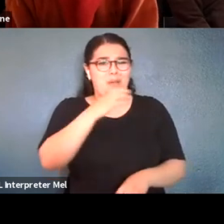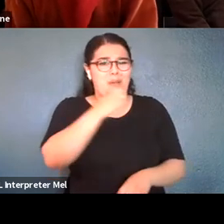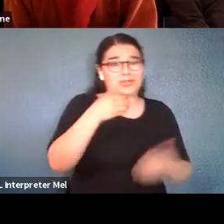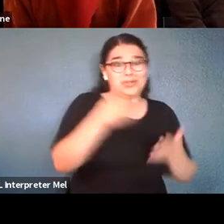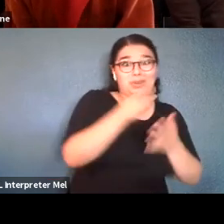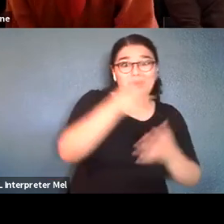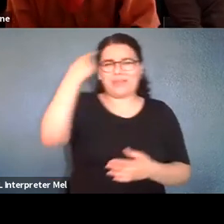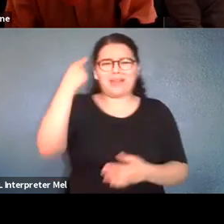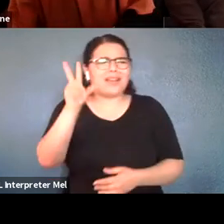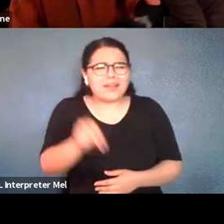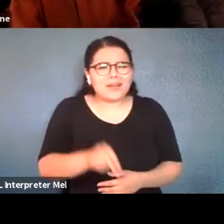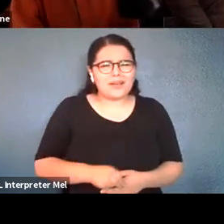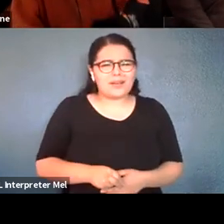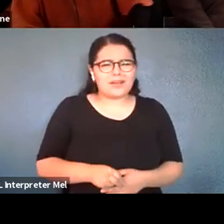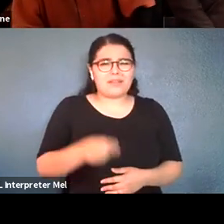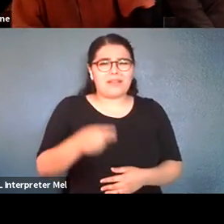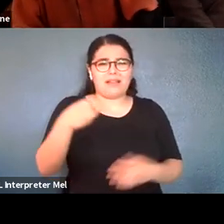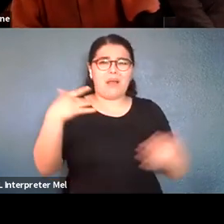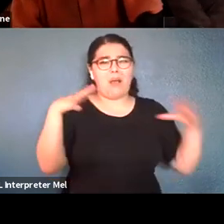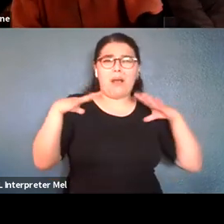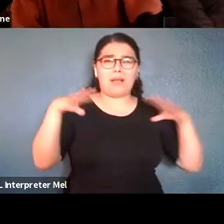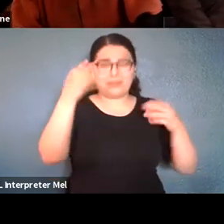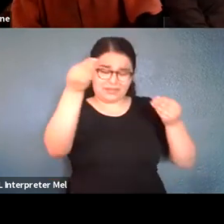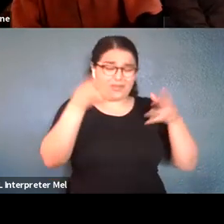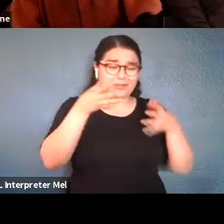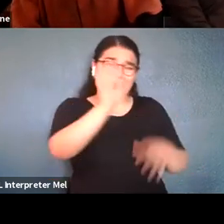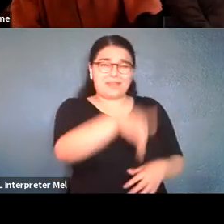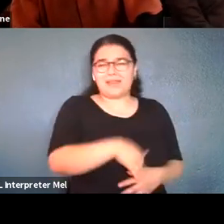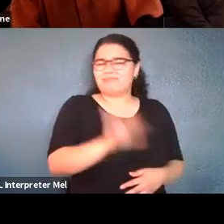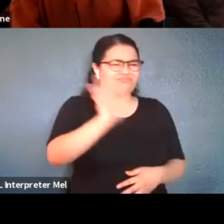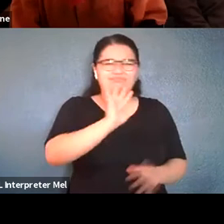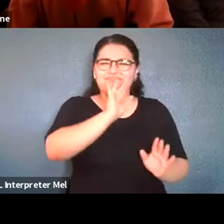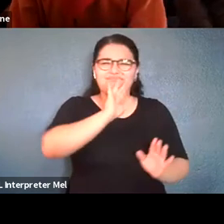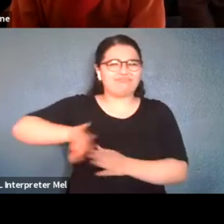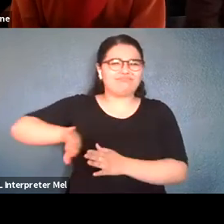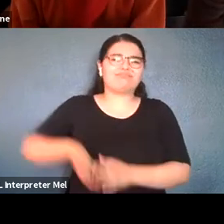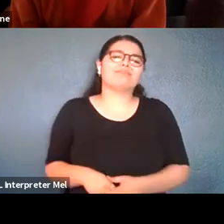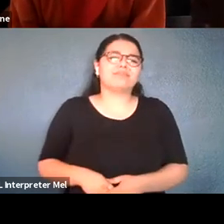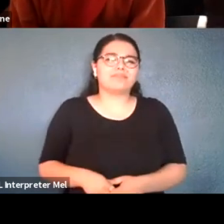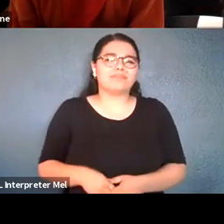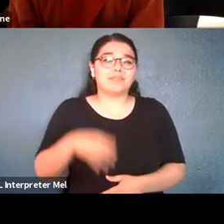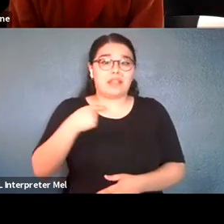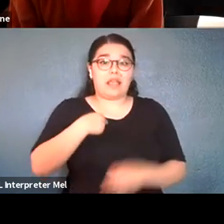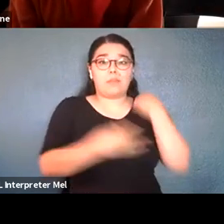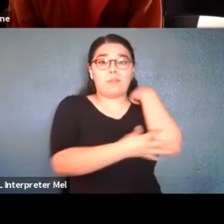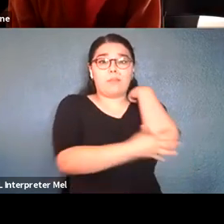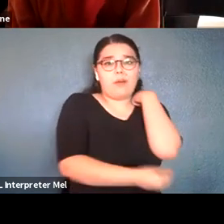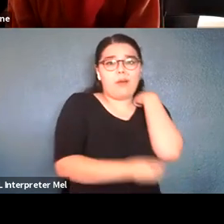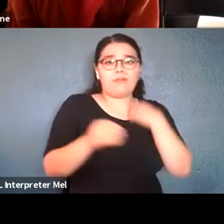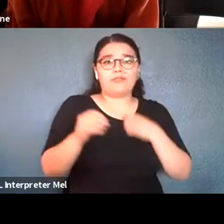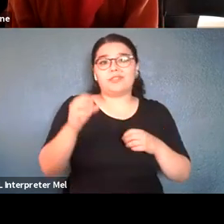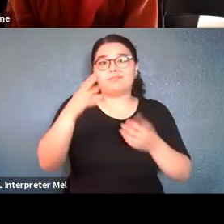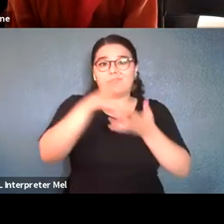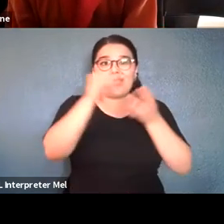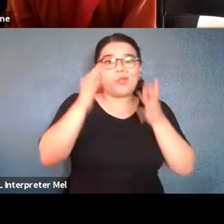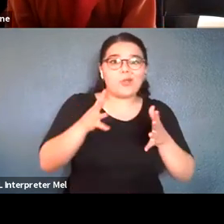any of that. Crackle Hollywood will always sell you that smack. Yeah, I'm a poverty scholar, the melanin challenged